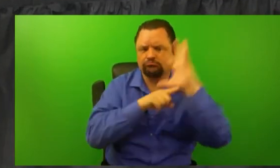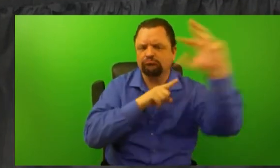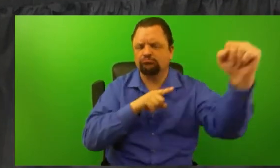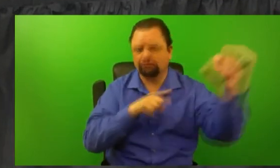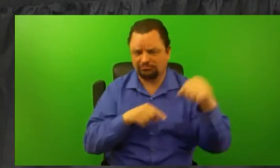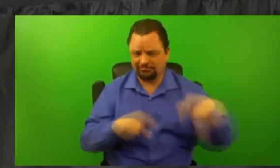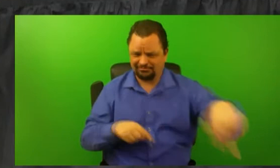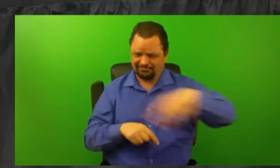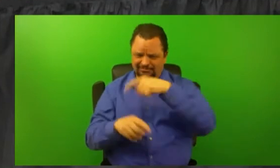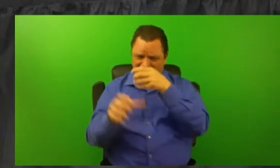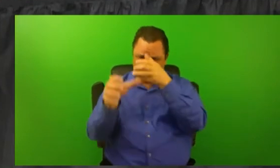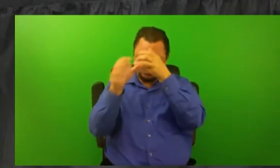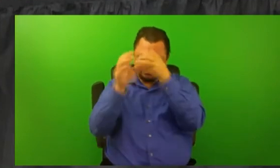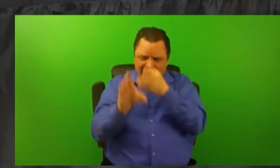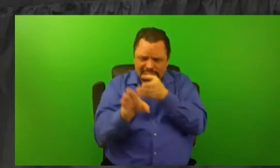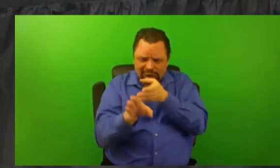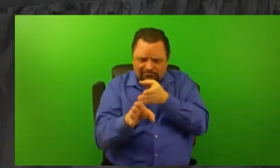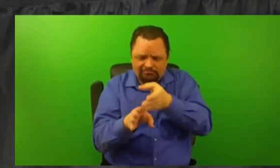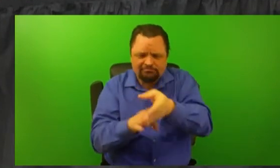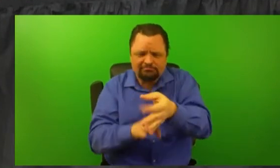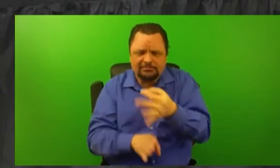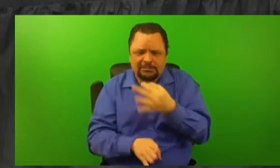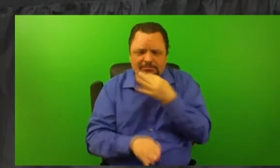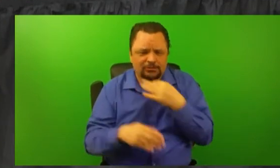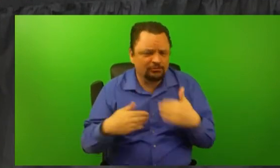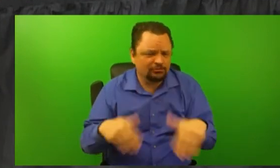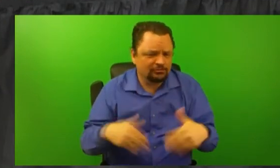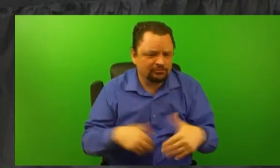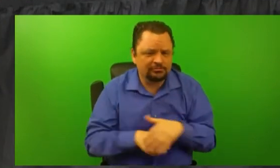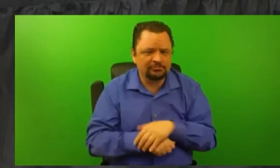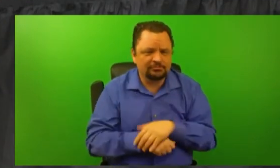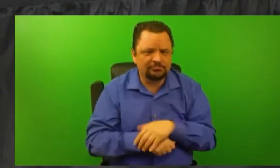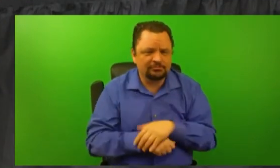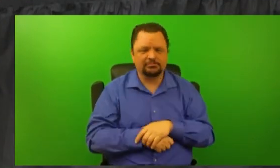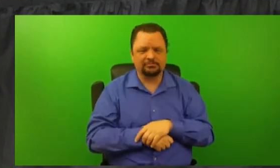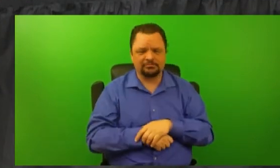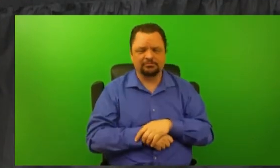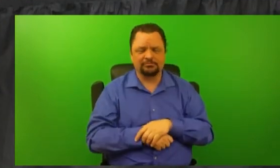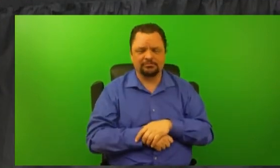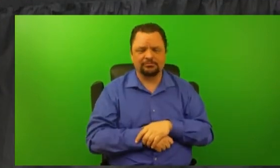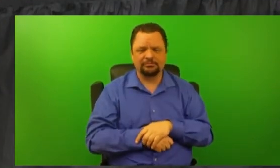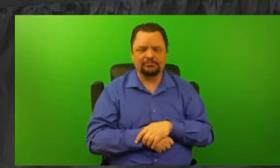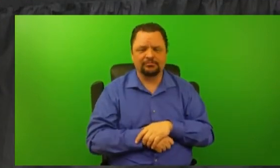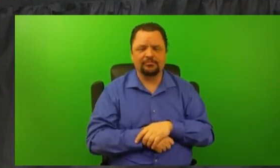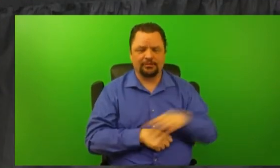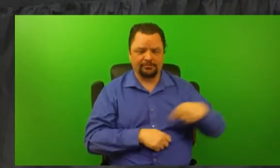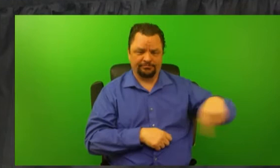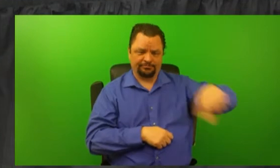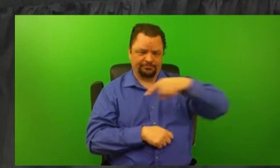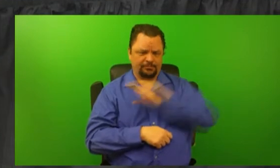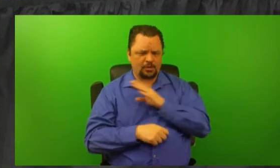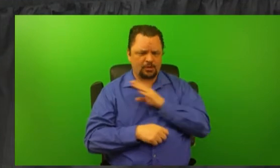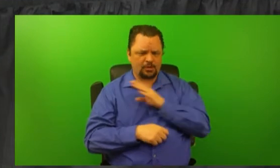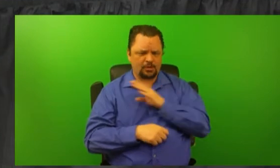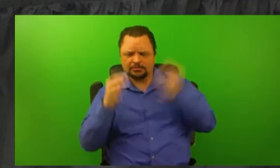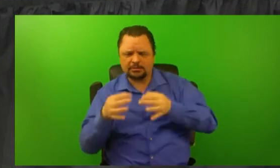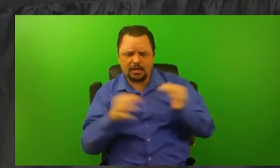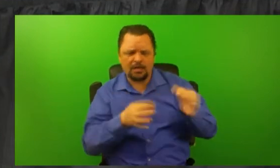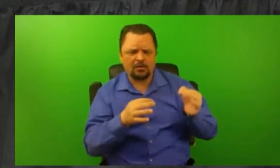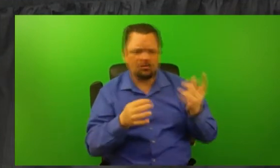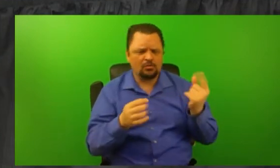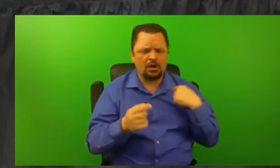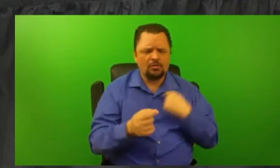be useful and available, and more information is better, and to highlight perhaps what's